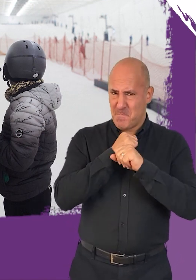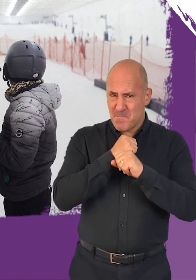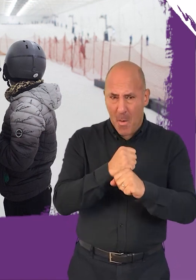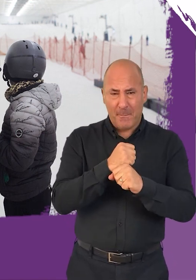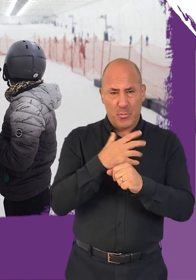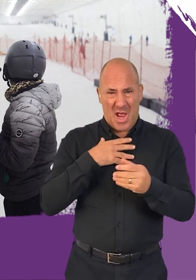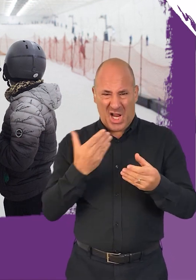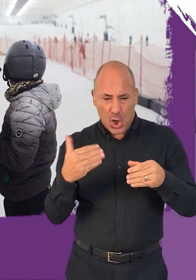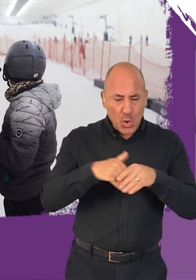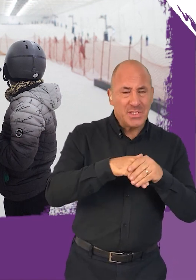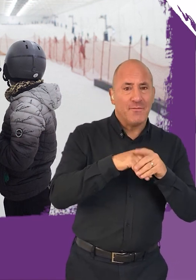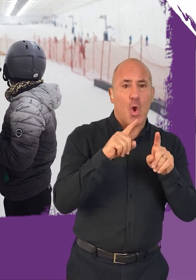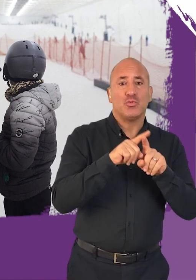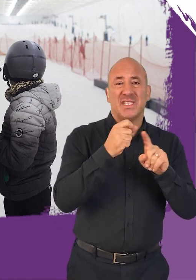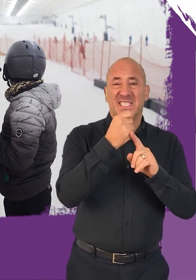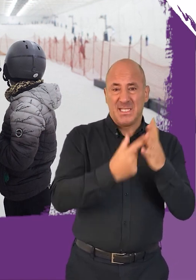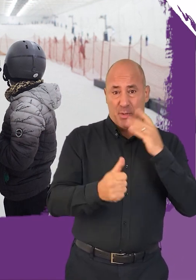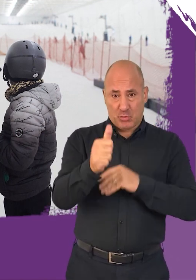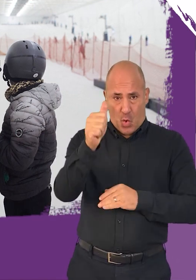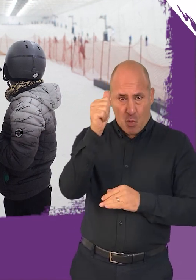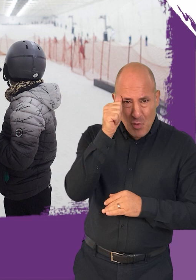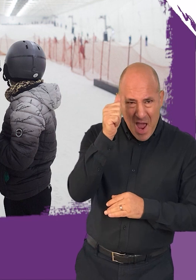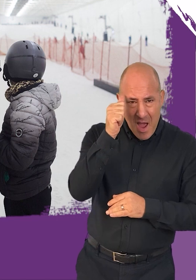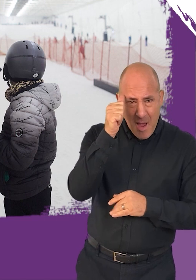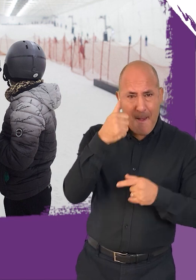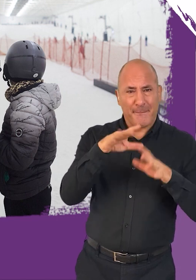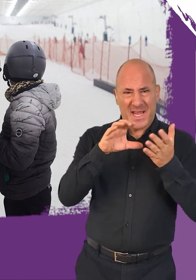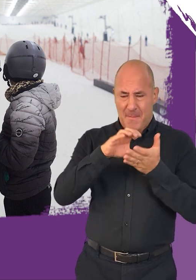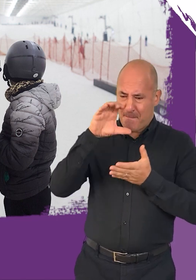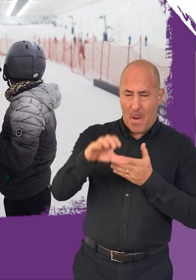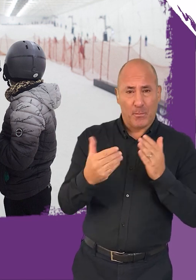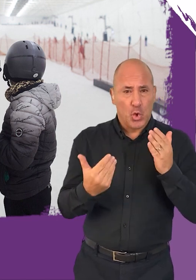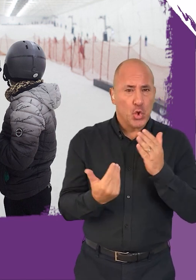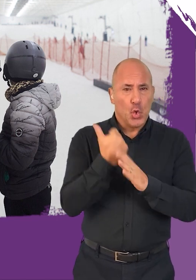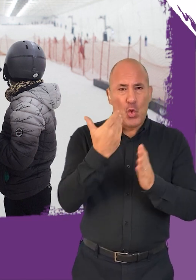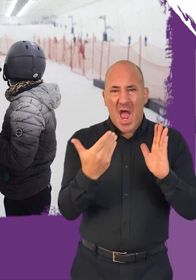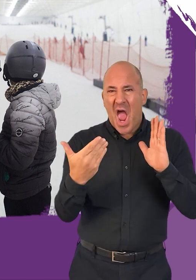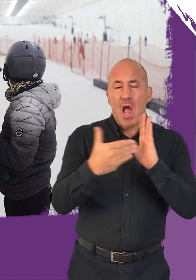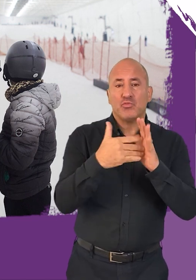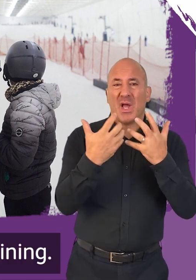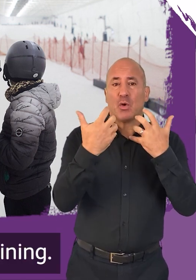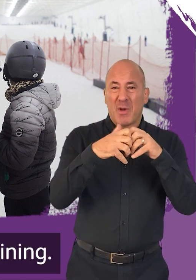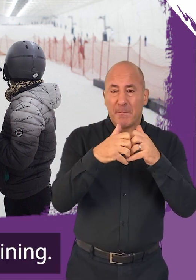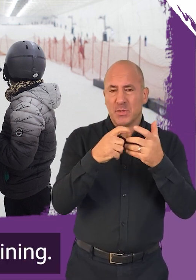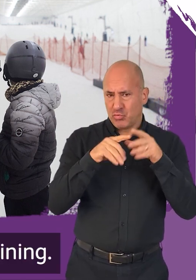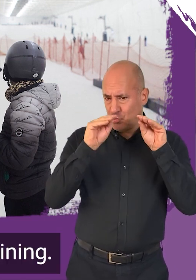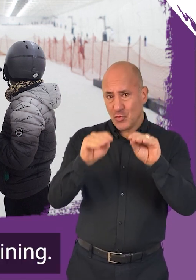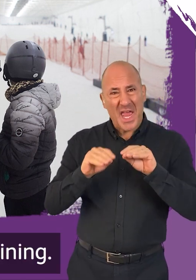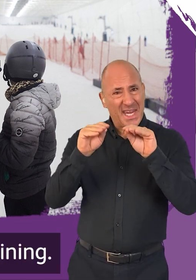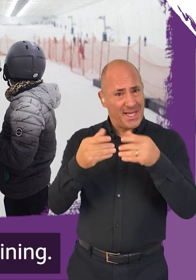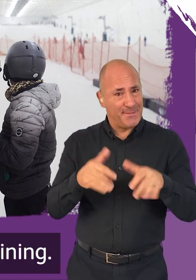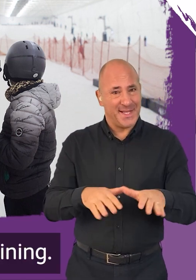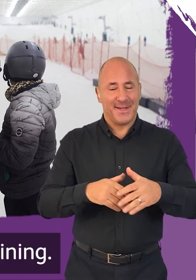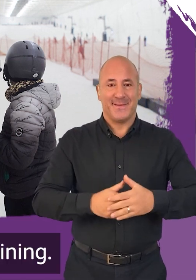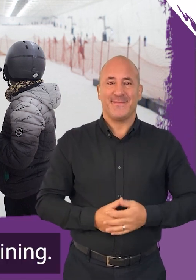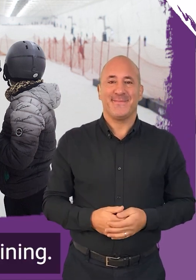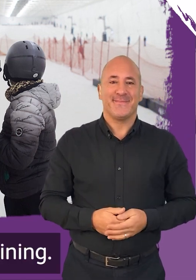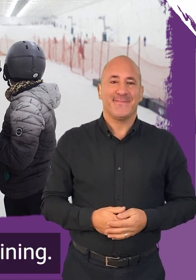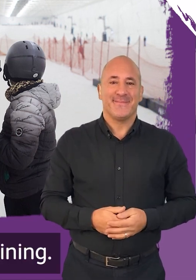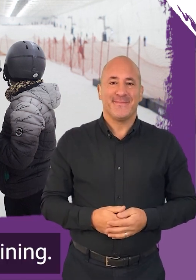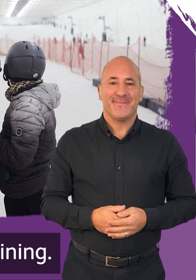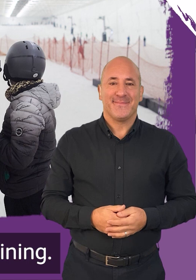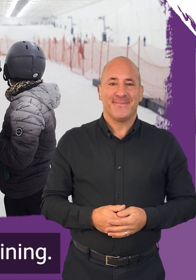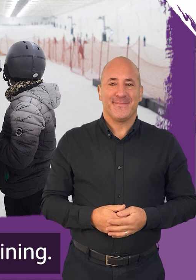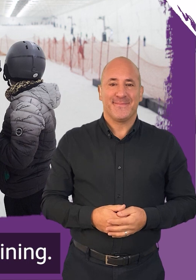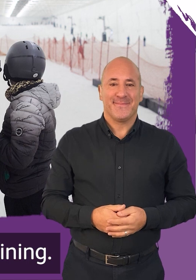strength. Snowzone remains committed to being inclusive and disability aware, and have invested in new and additional equipment and